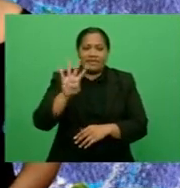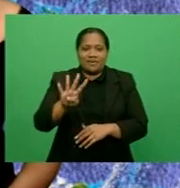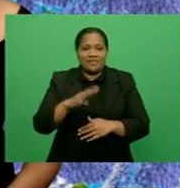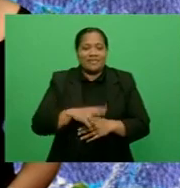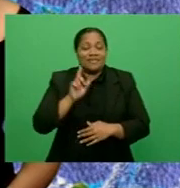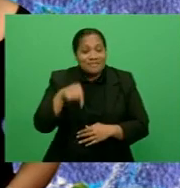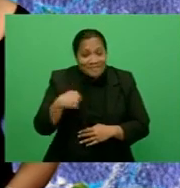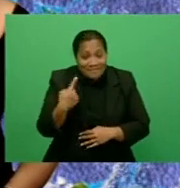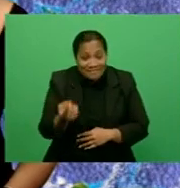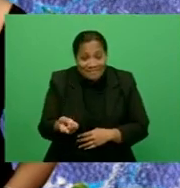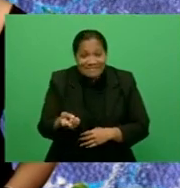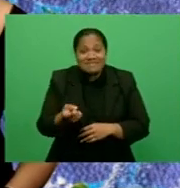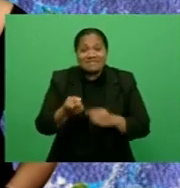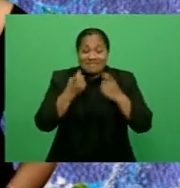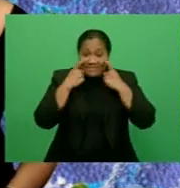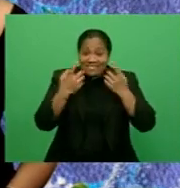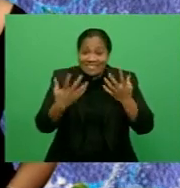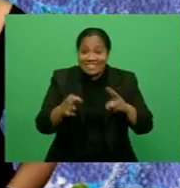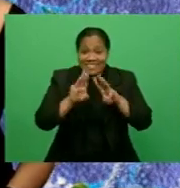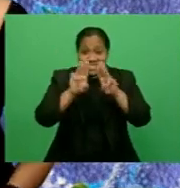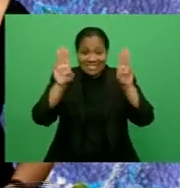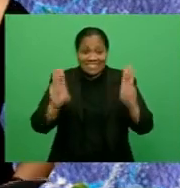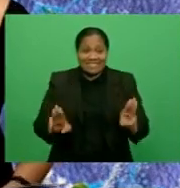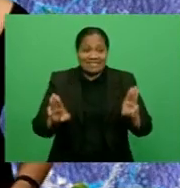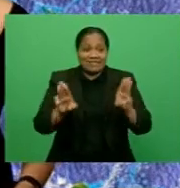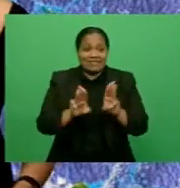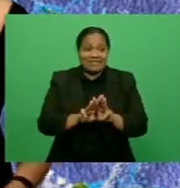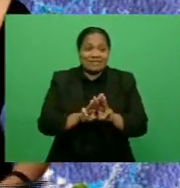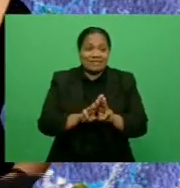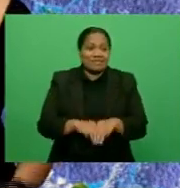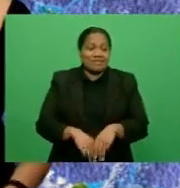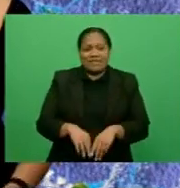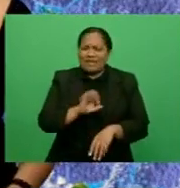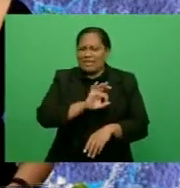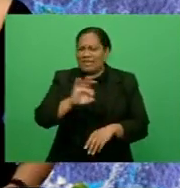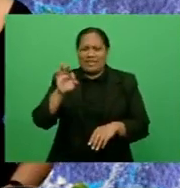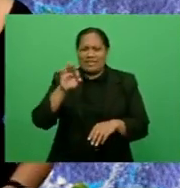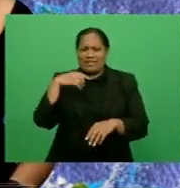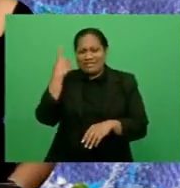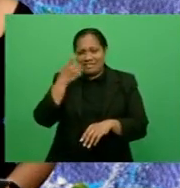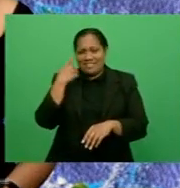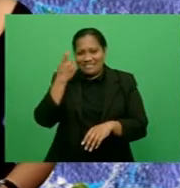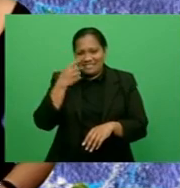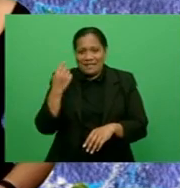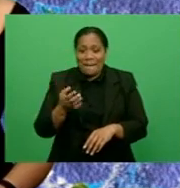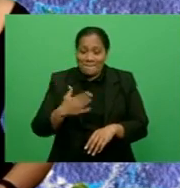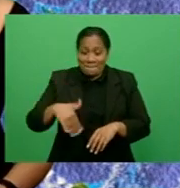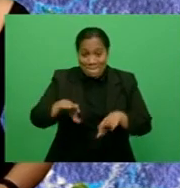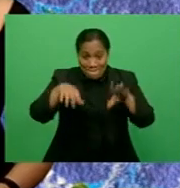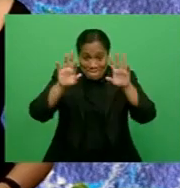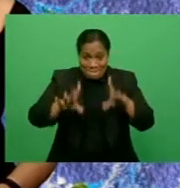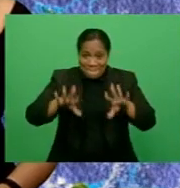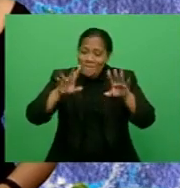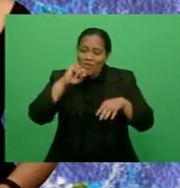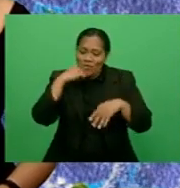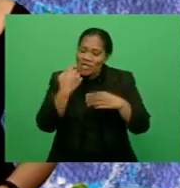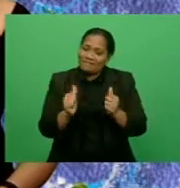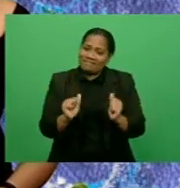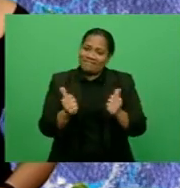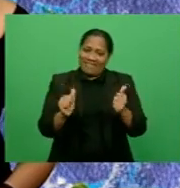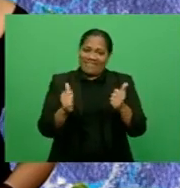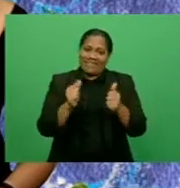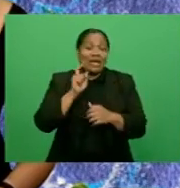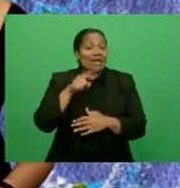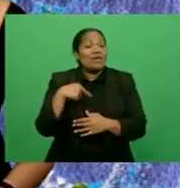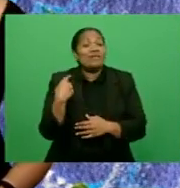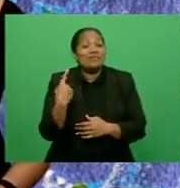Shown on the map is pretty exhausting to see. don't worry, all the rainy stuff will go away. Tomorrow's temps,